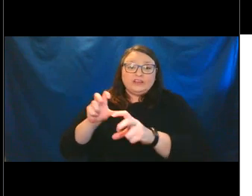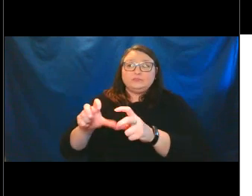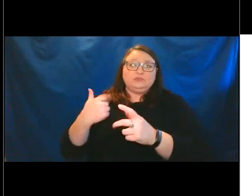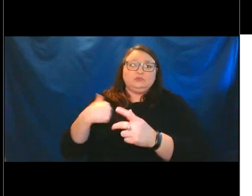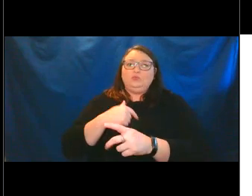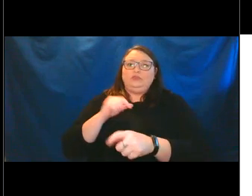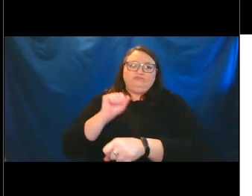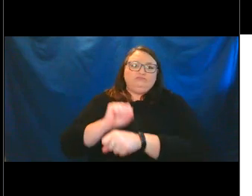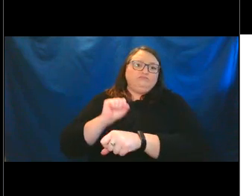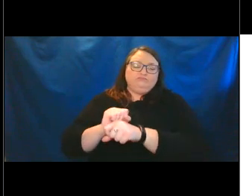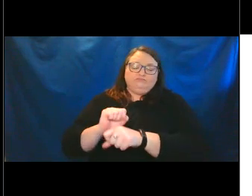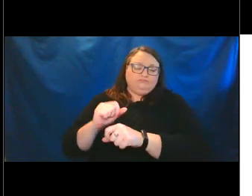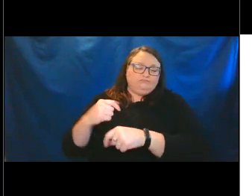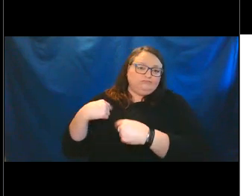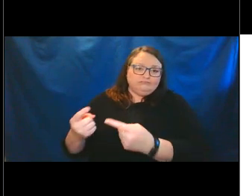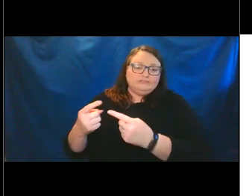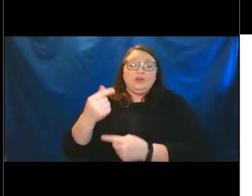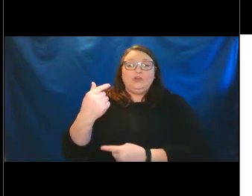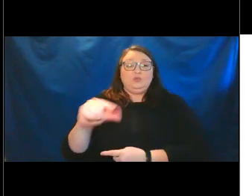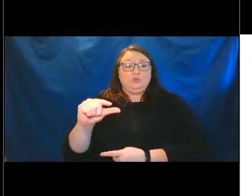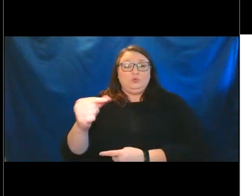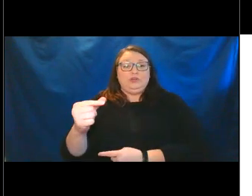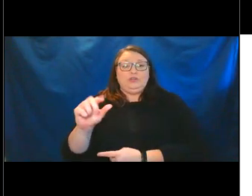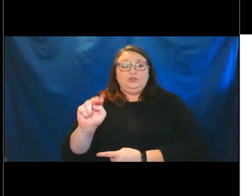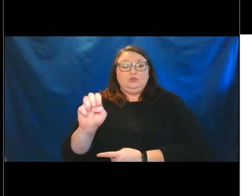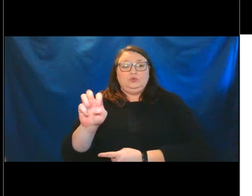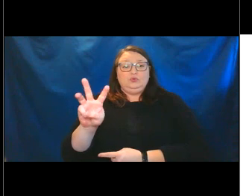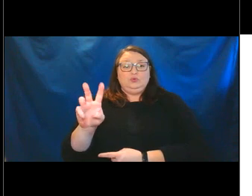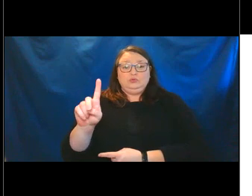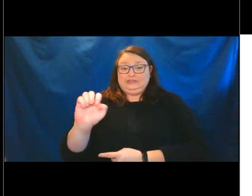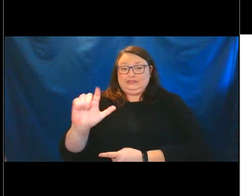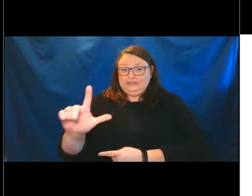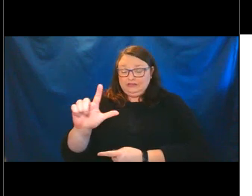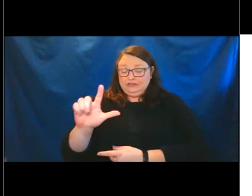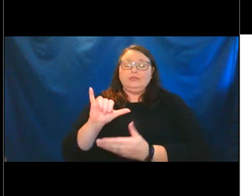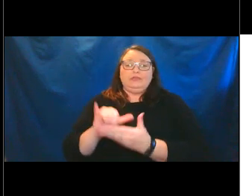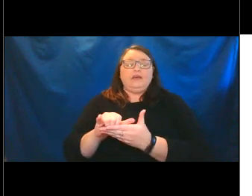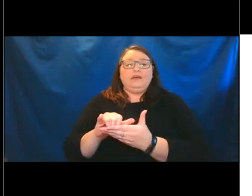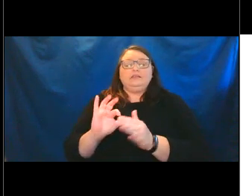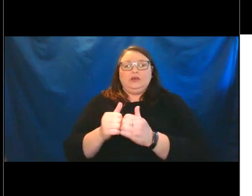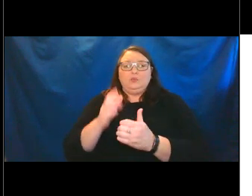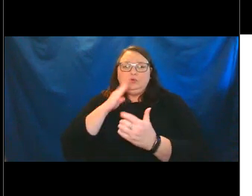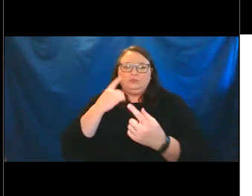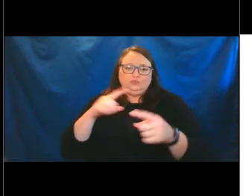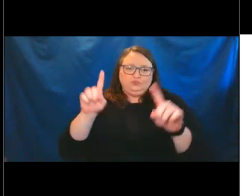and the Green New Deal is really the framework for that. Next slide.